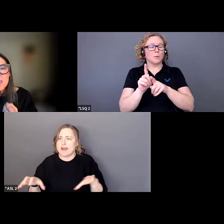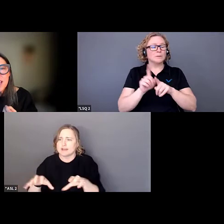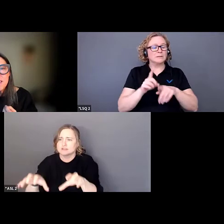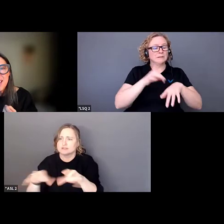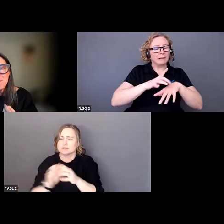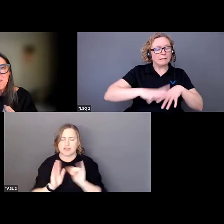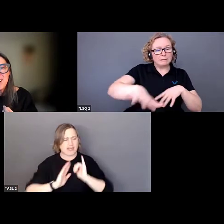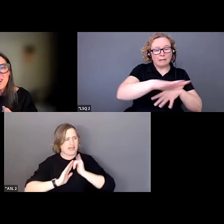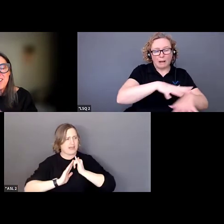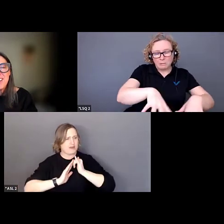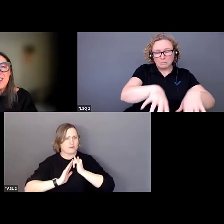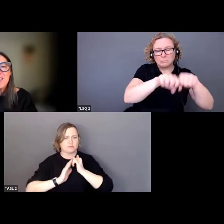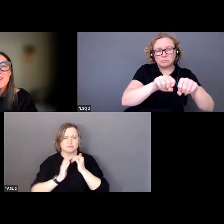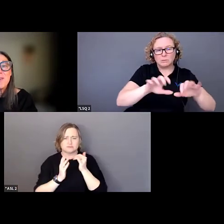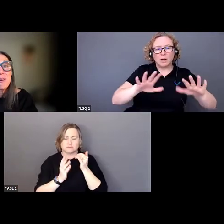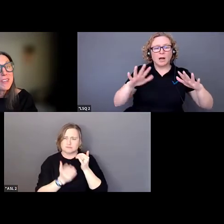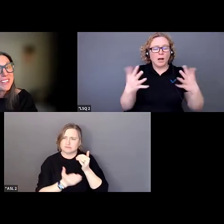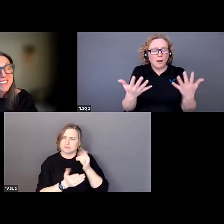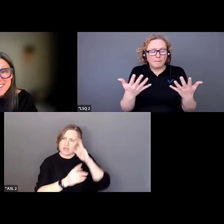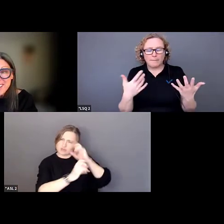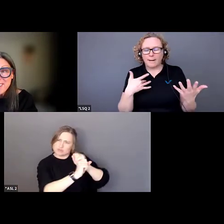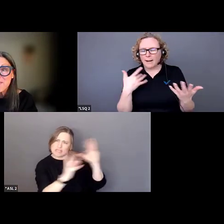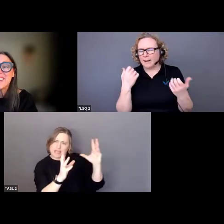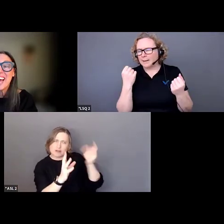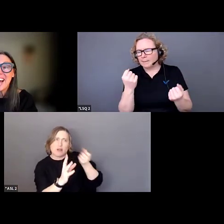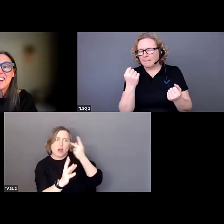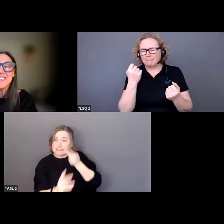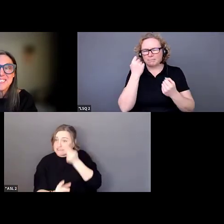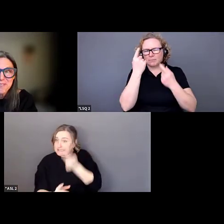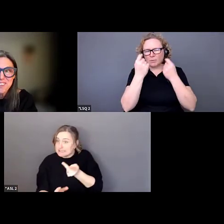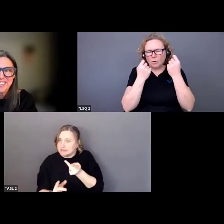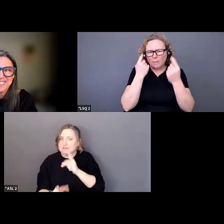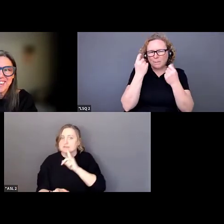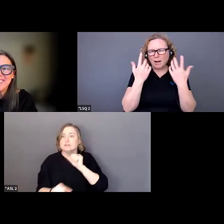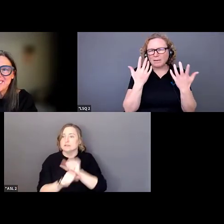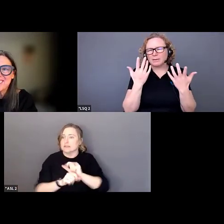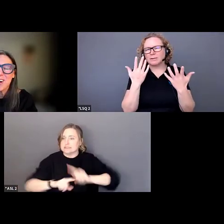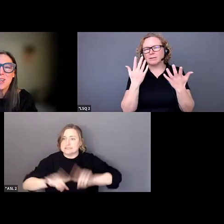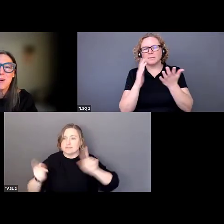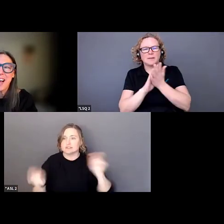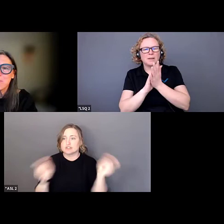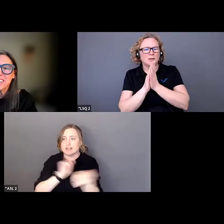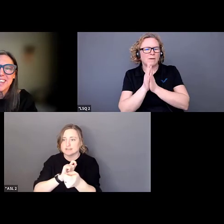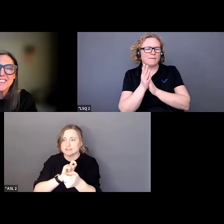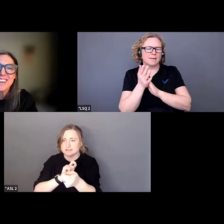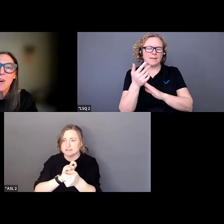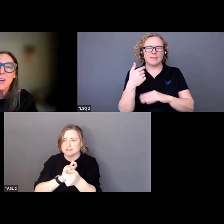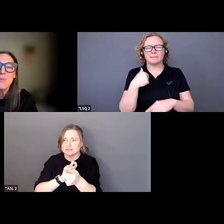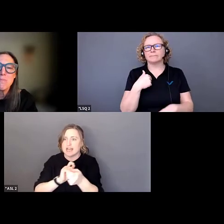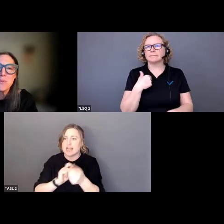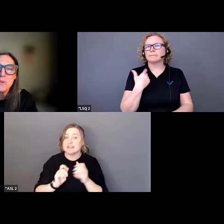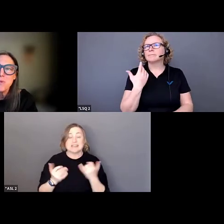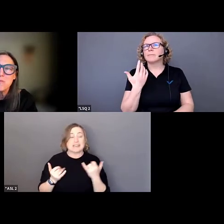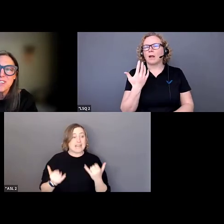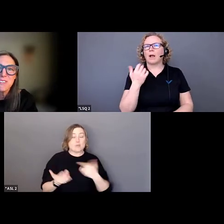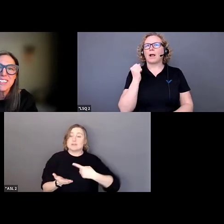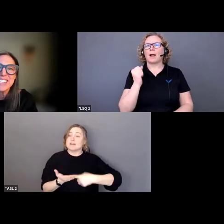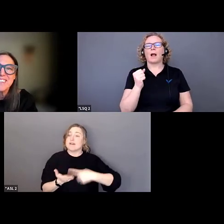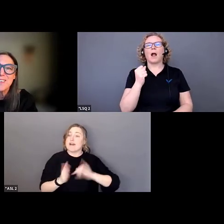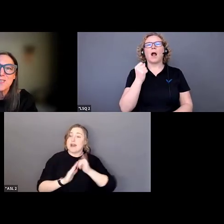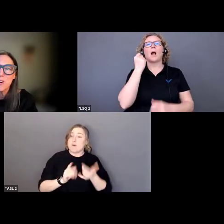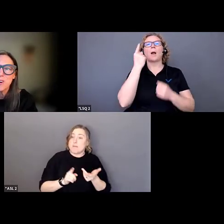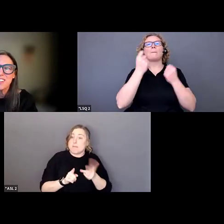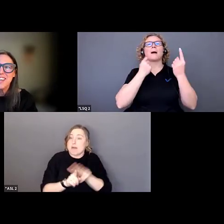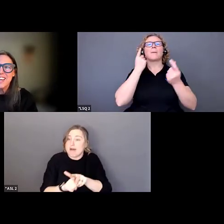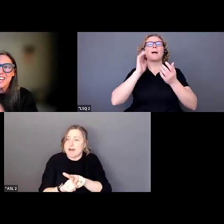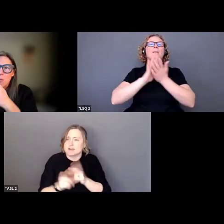to understand that better so that when we can see it, we can act differently, right? This is all about application. How can we move differently